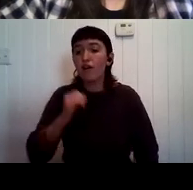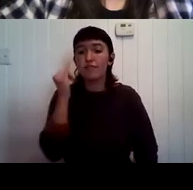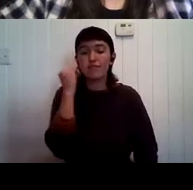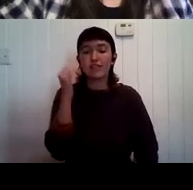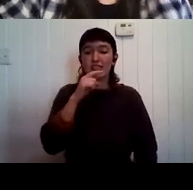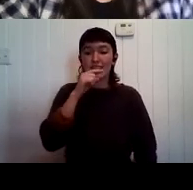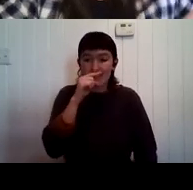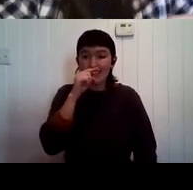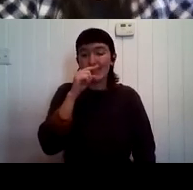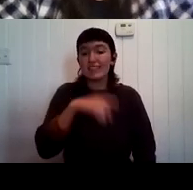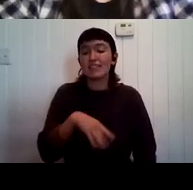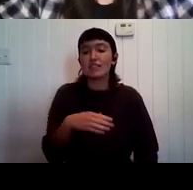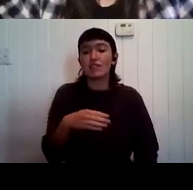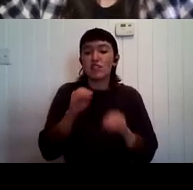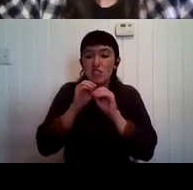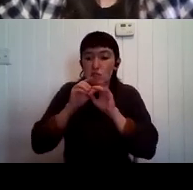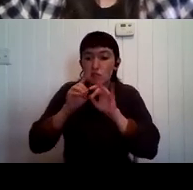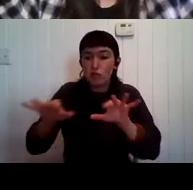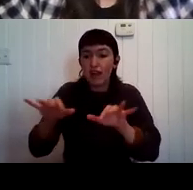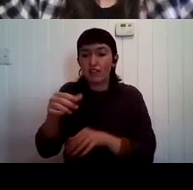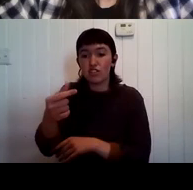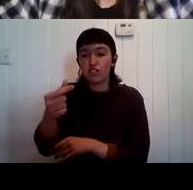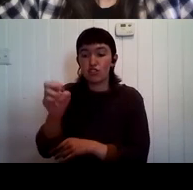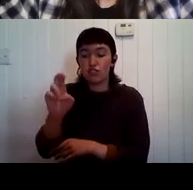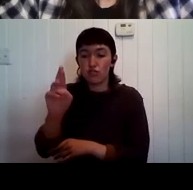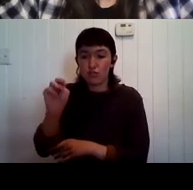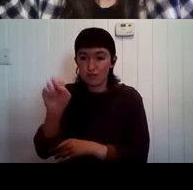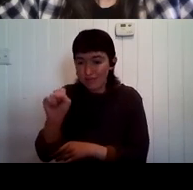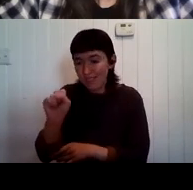way, well, then that could be a problem.